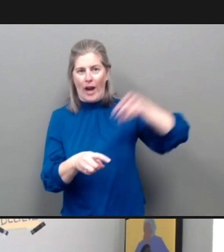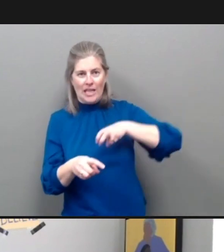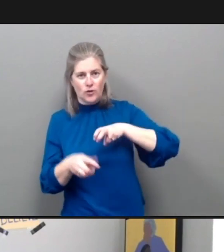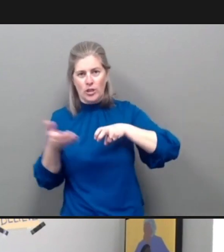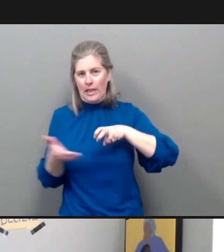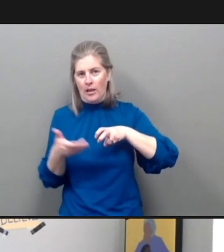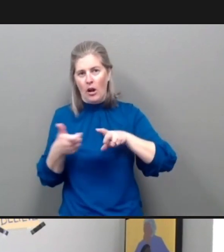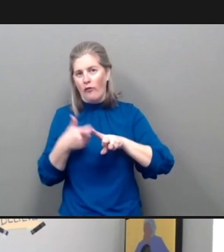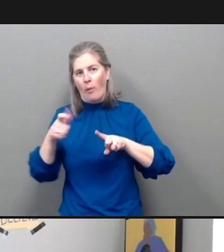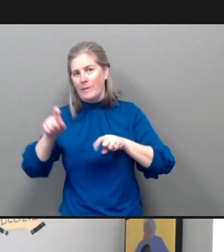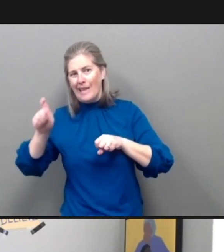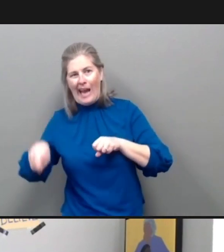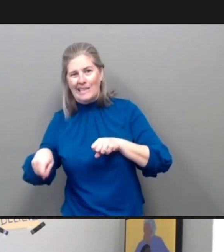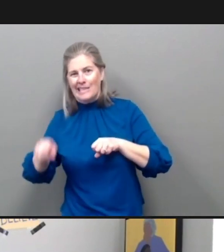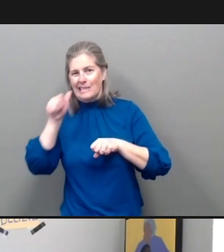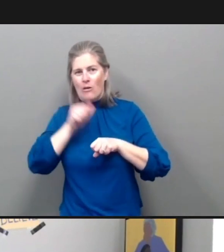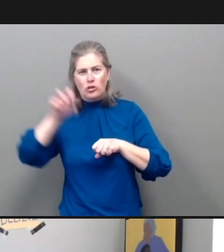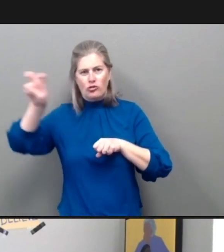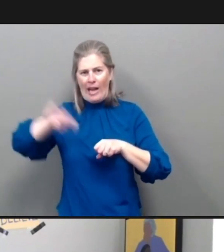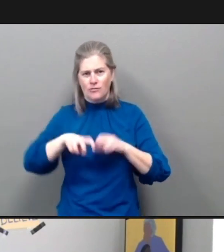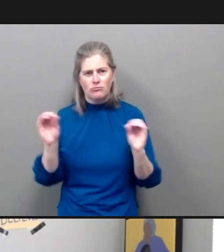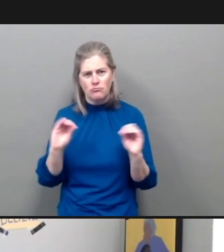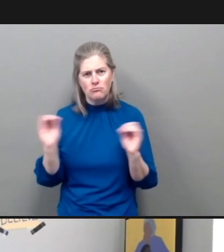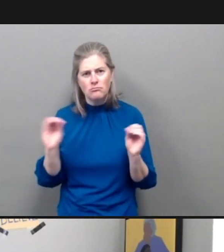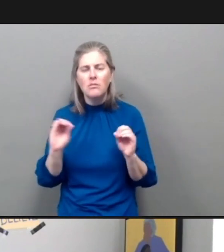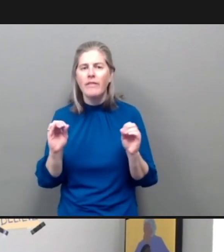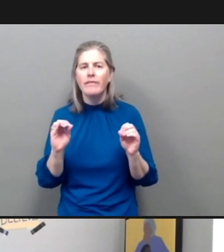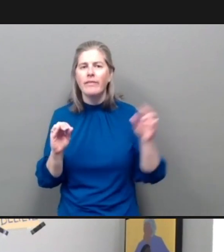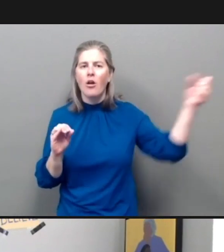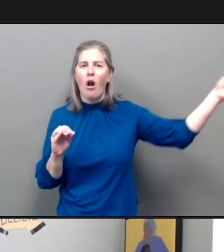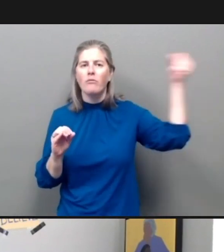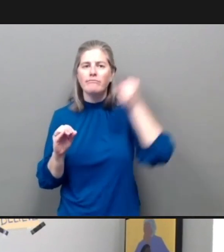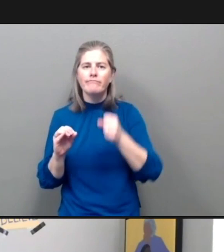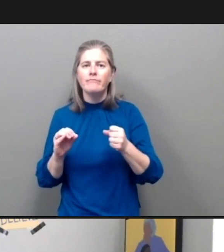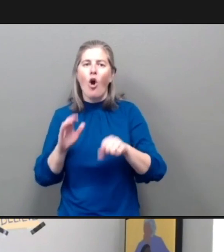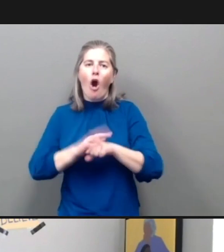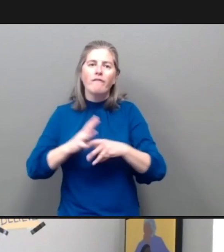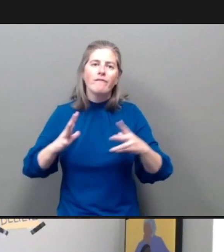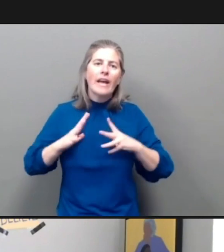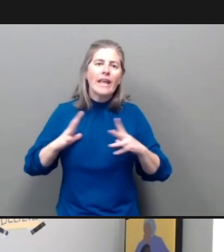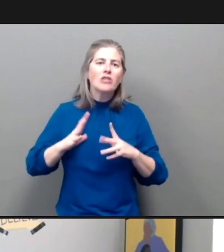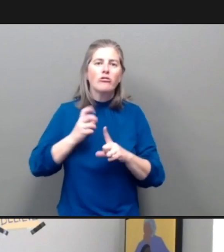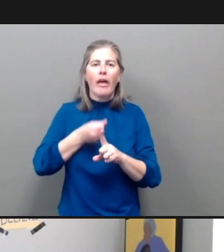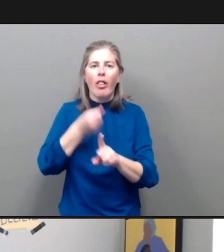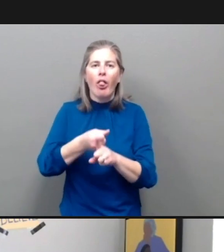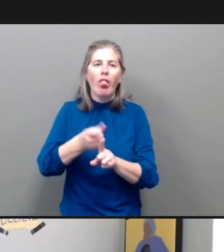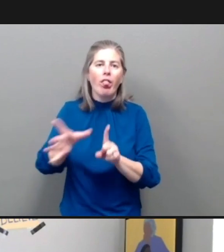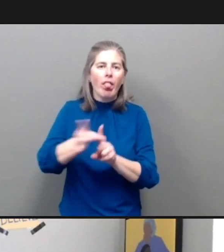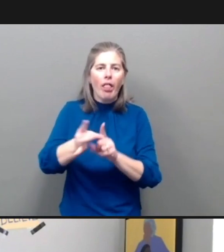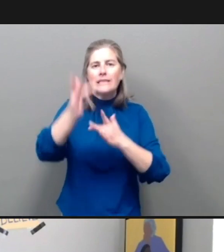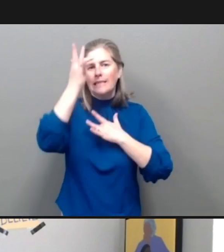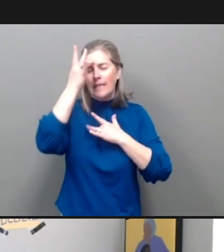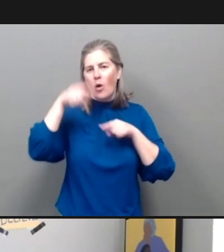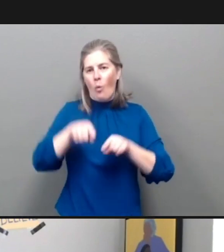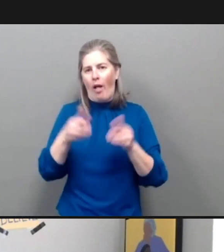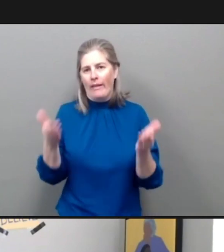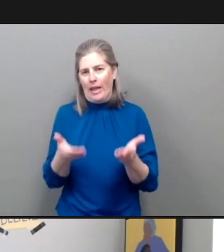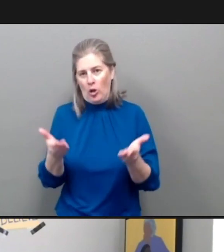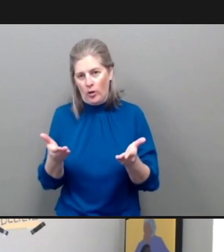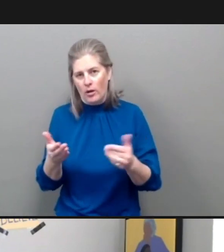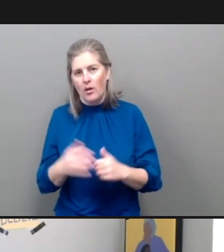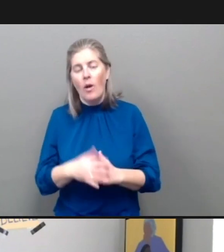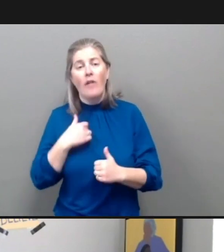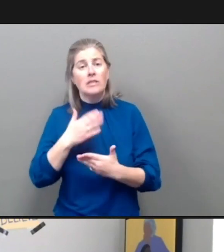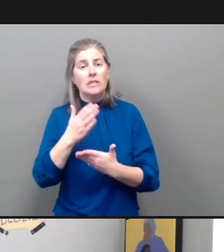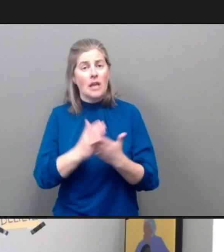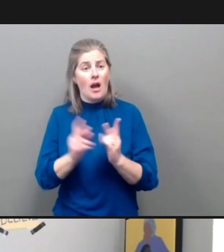like a Texas or Arizona hospital. They're almost all people on vacation. So yeah, we've got some folks